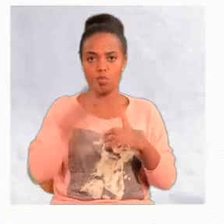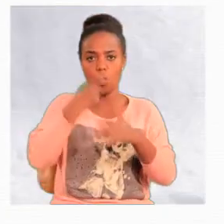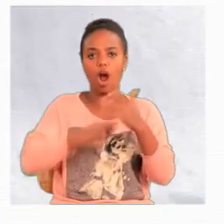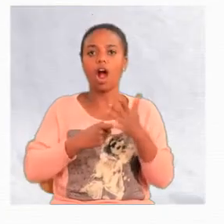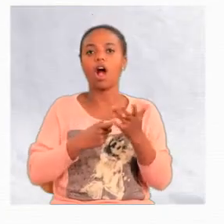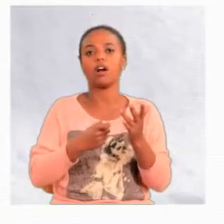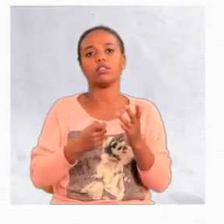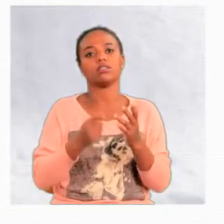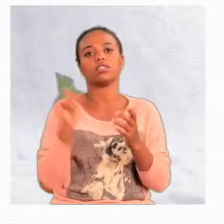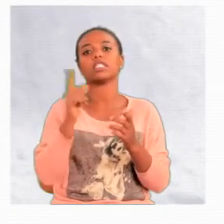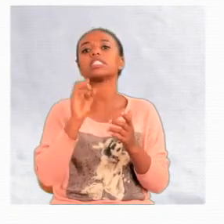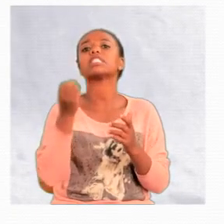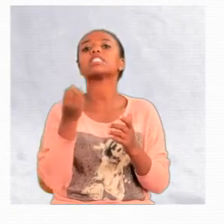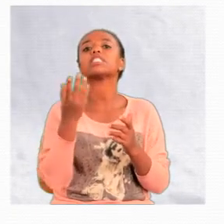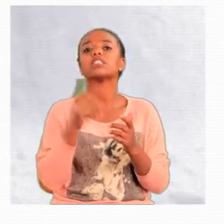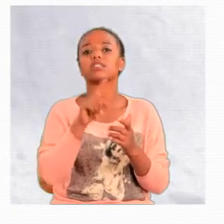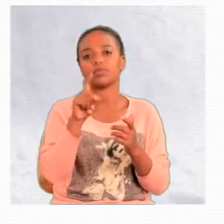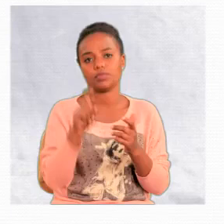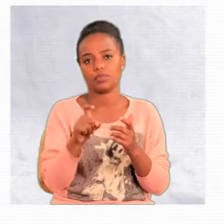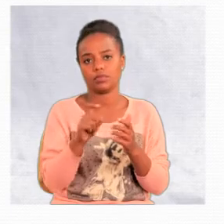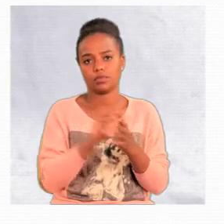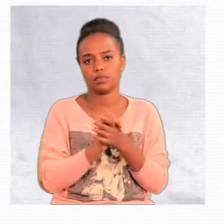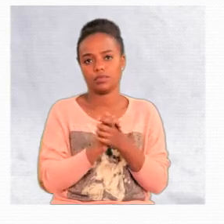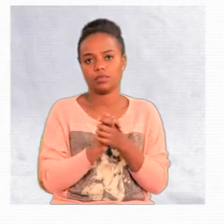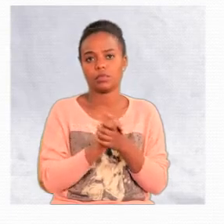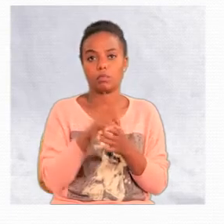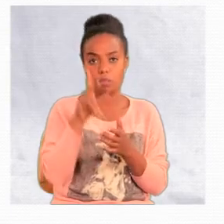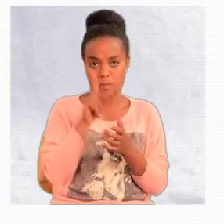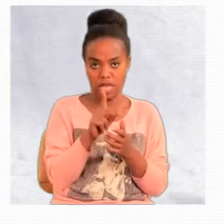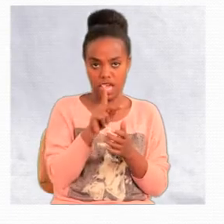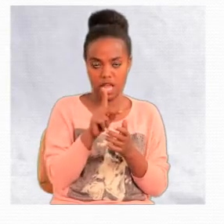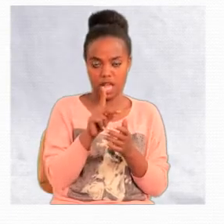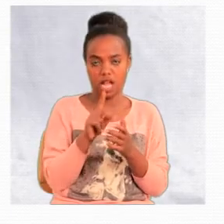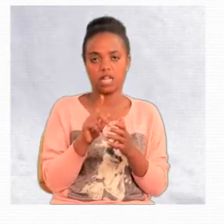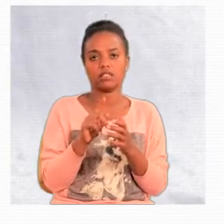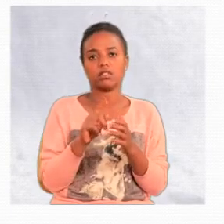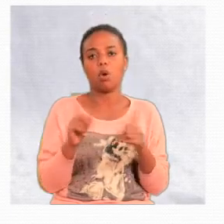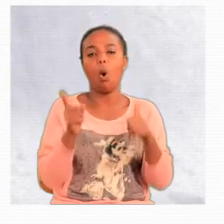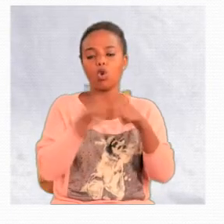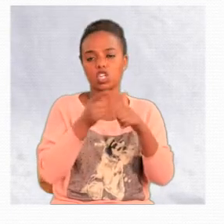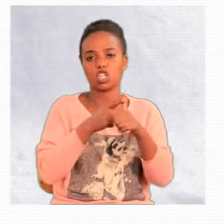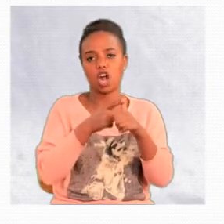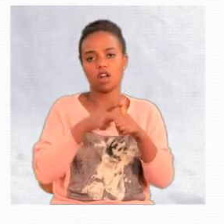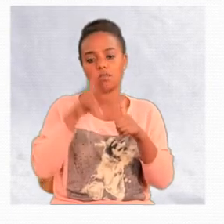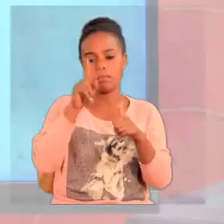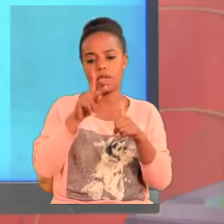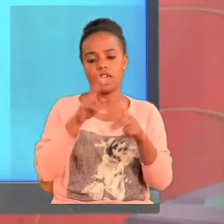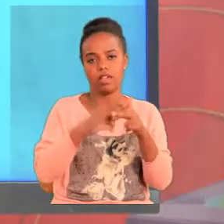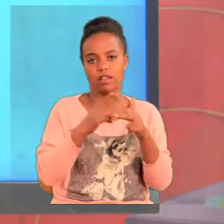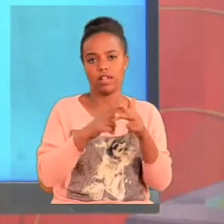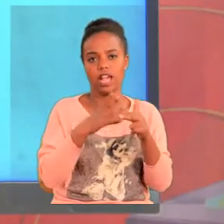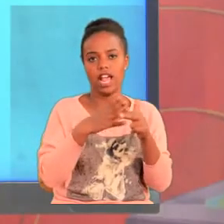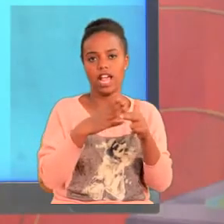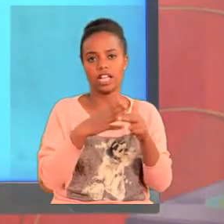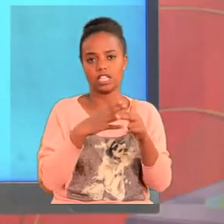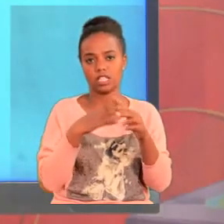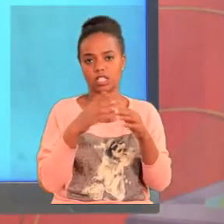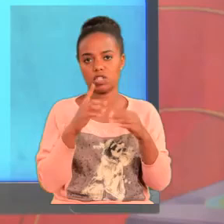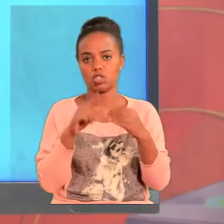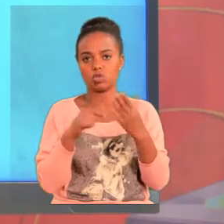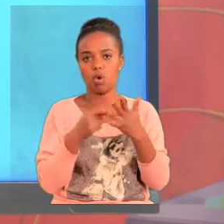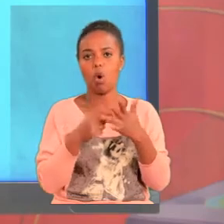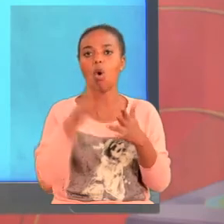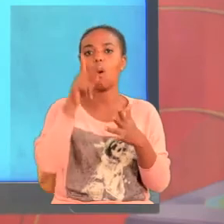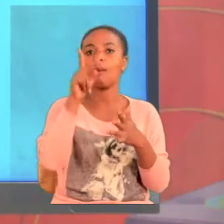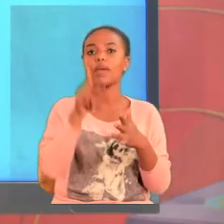one. Let's assume the original price to be P and the discounted sale price is equal to